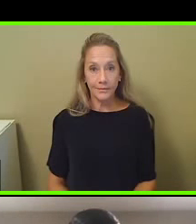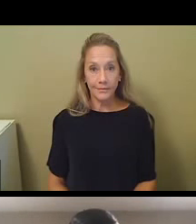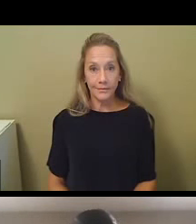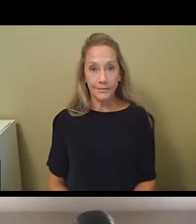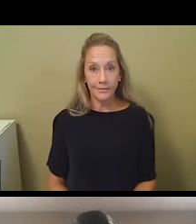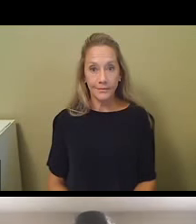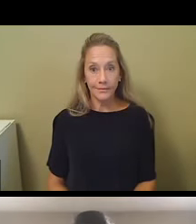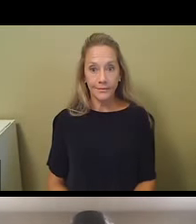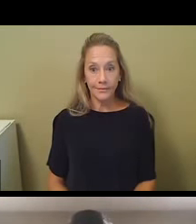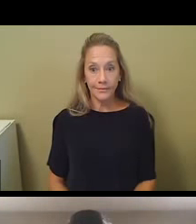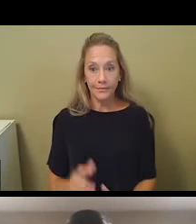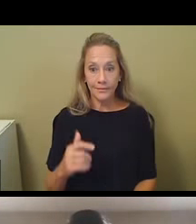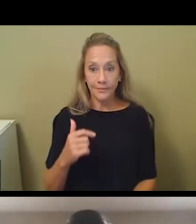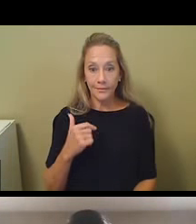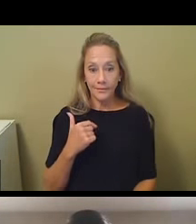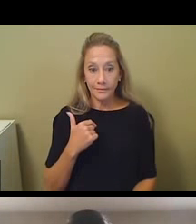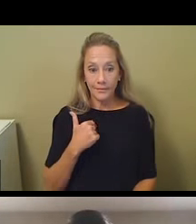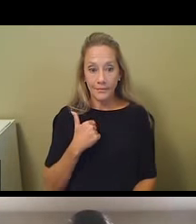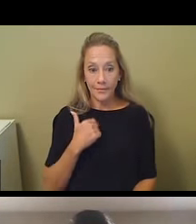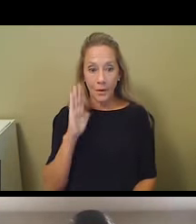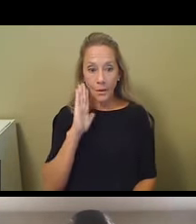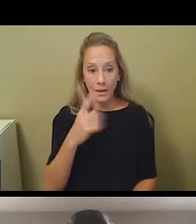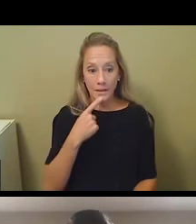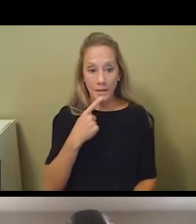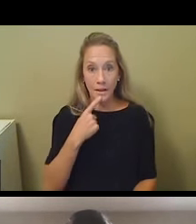I'm just going to say one quick thing.